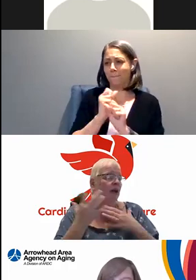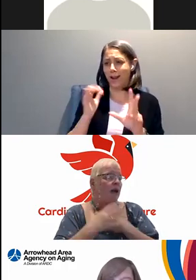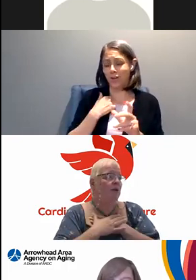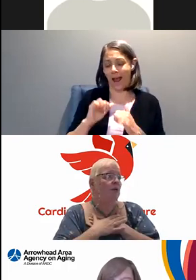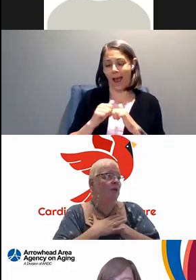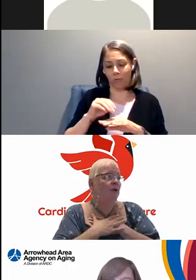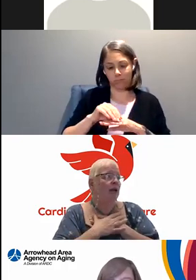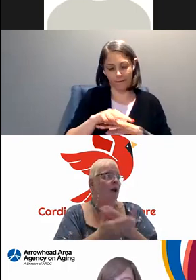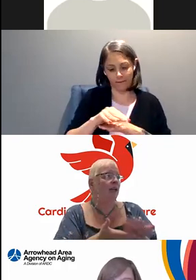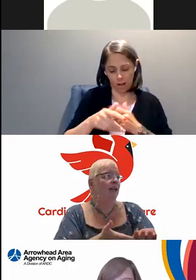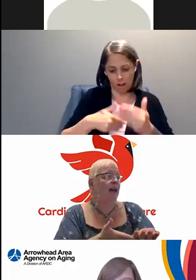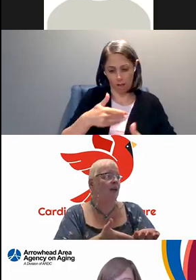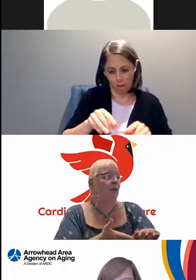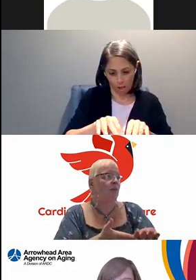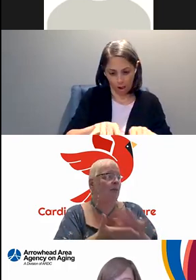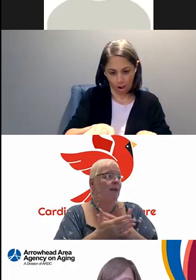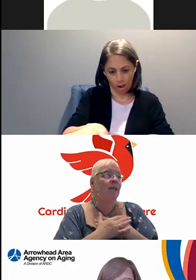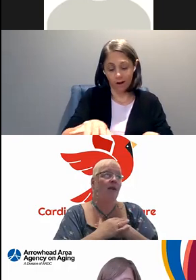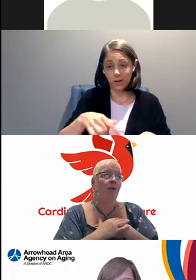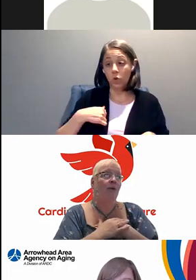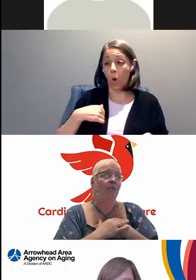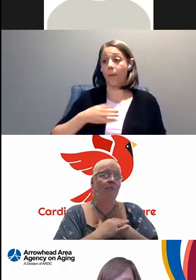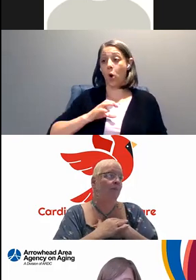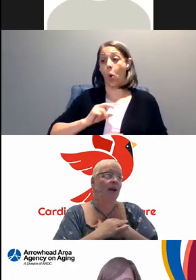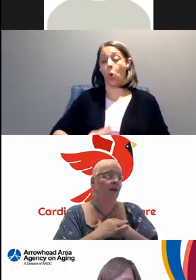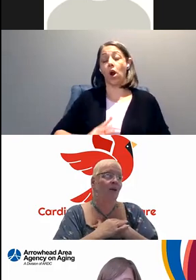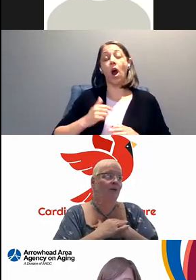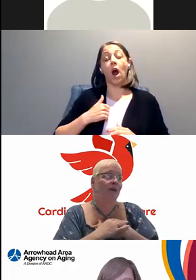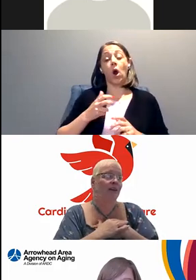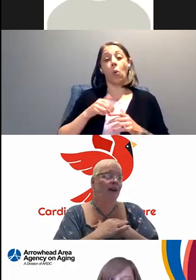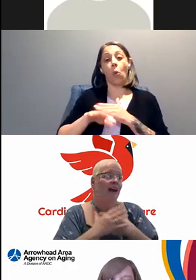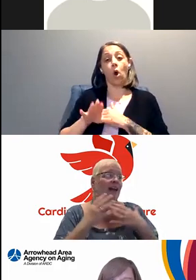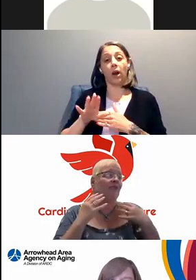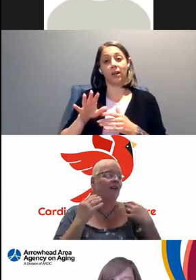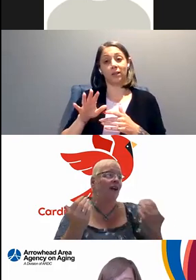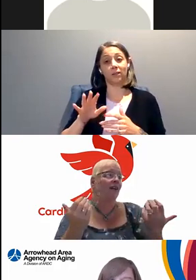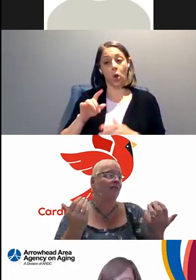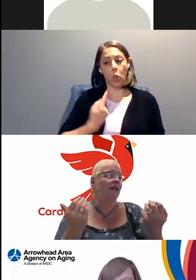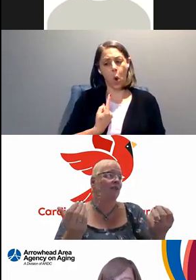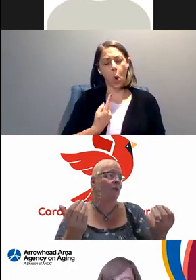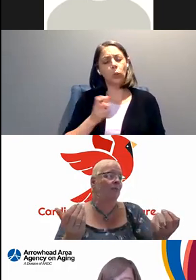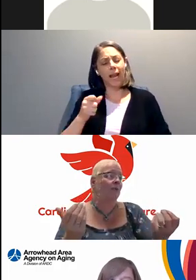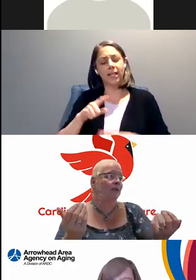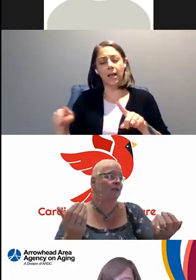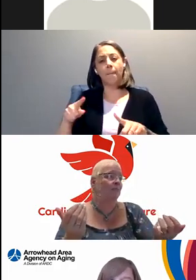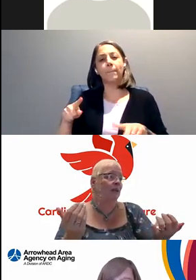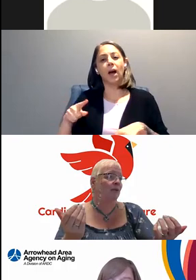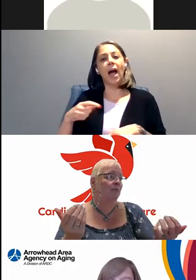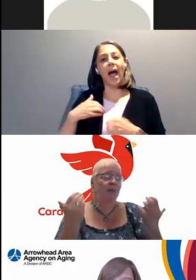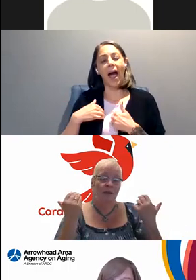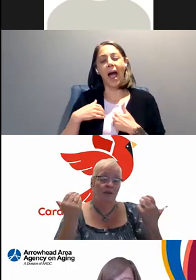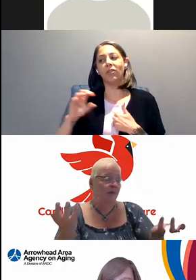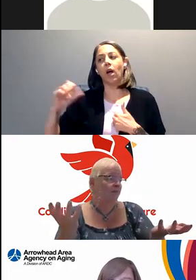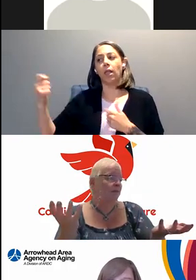where I'm an owner and I walk in that home. I may be alone, but I'm not alone. I have all of the other cooperators in my